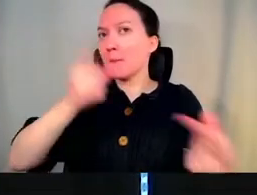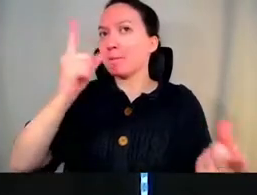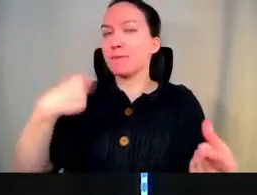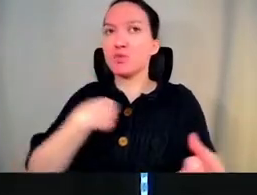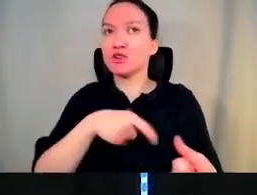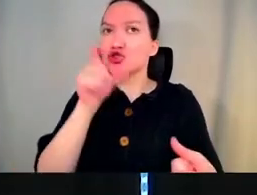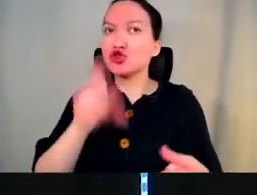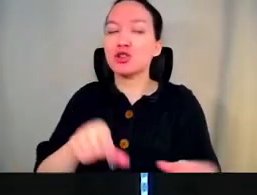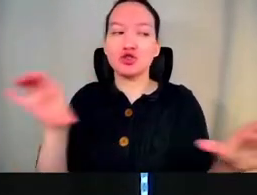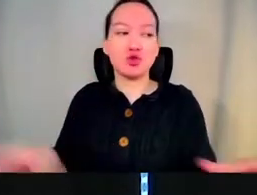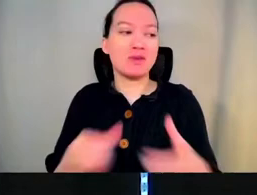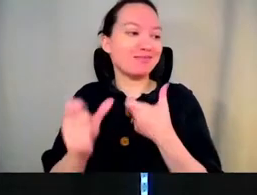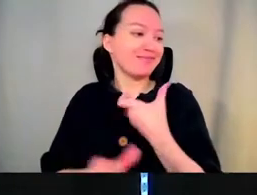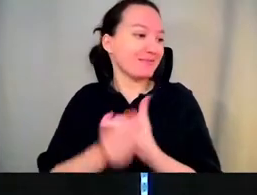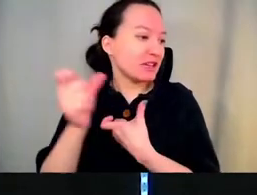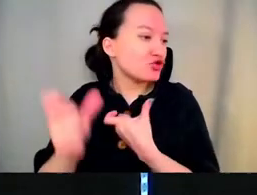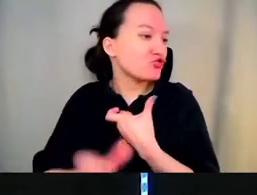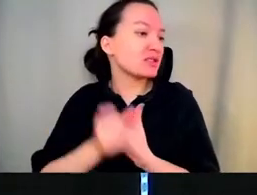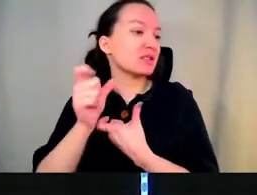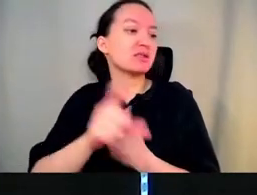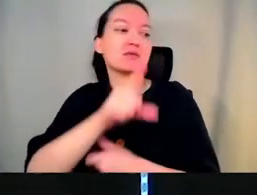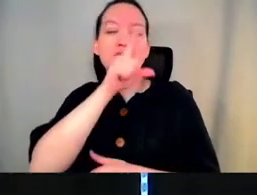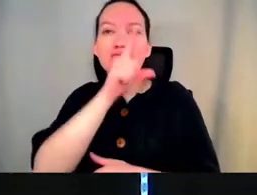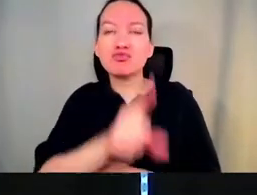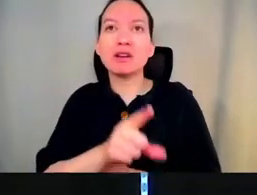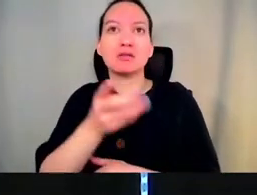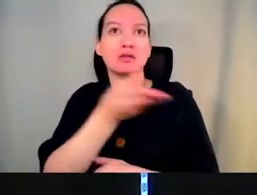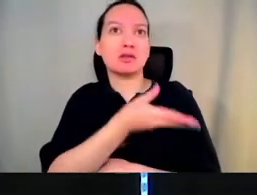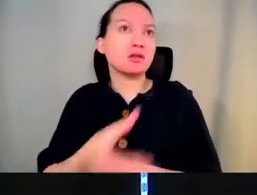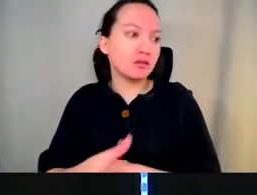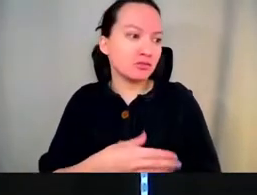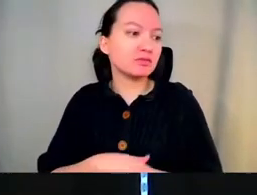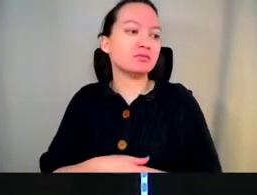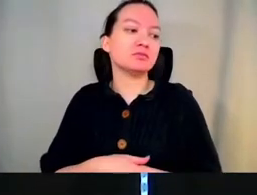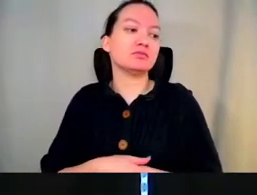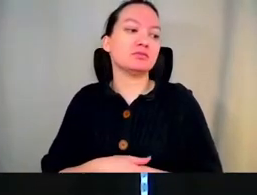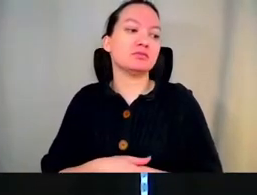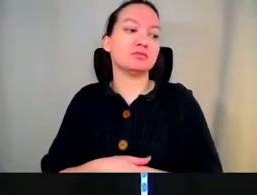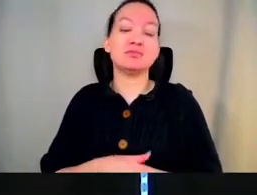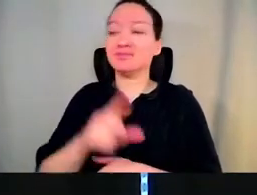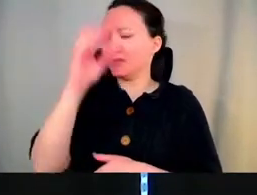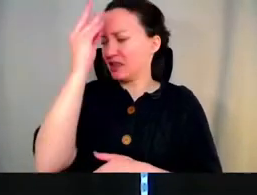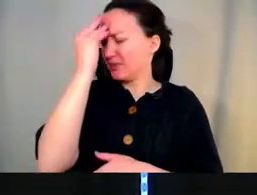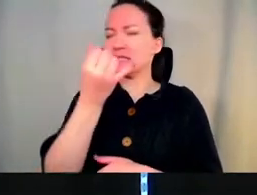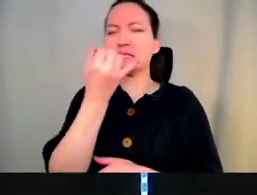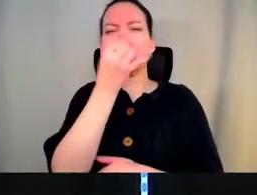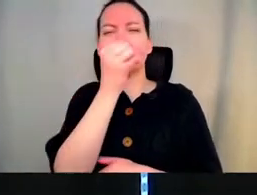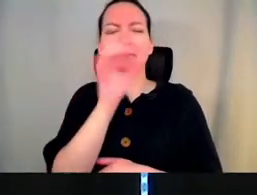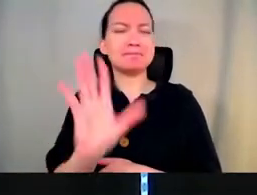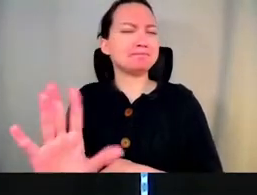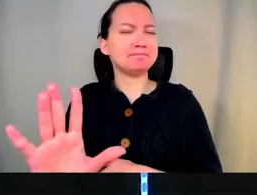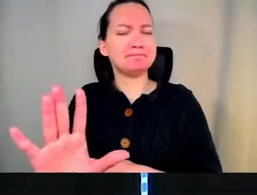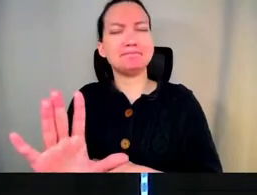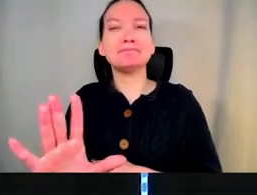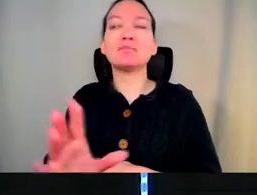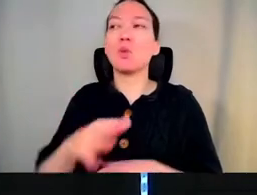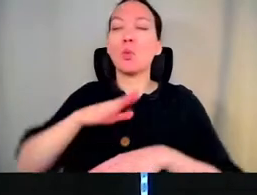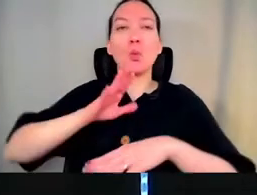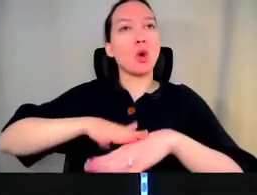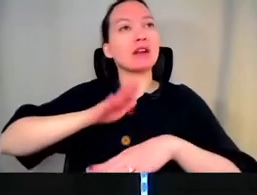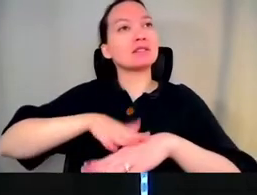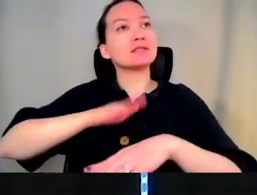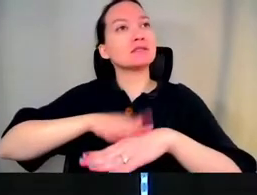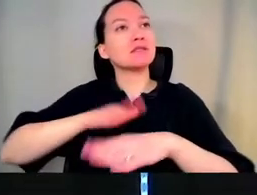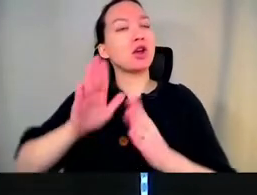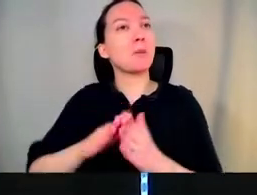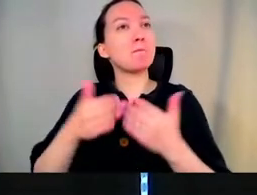supposed to do, it's a dangerous and it's a real thing. So let's not think about it as something silly, but we're going to take these warnings that